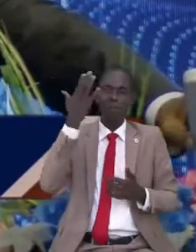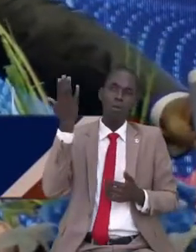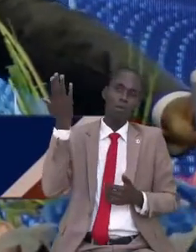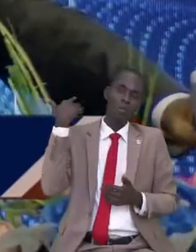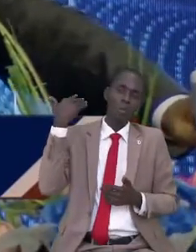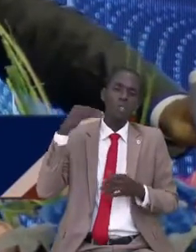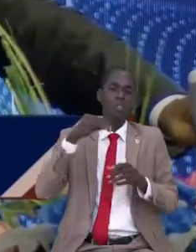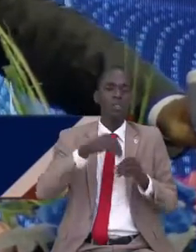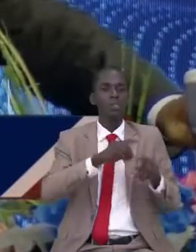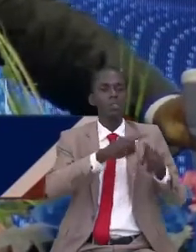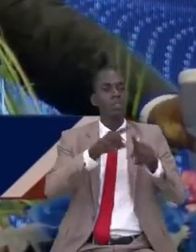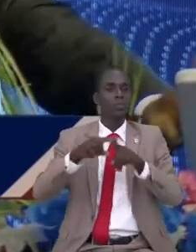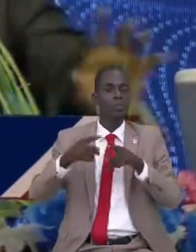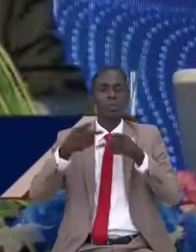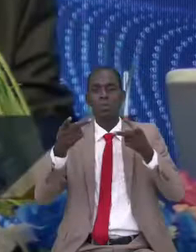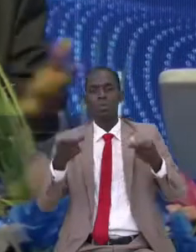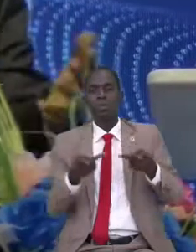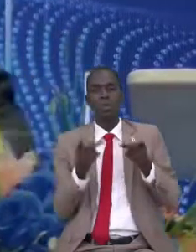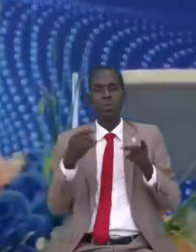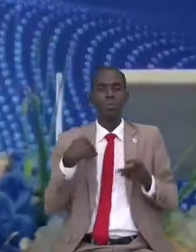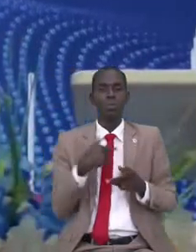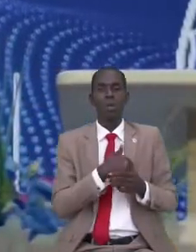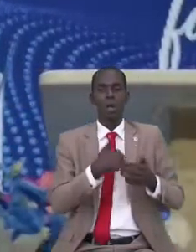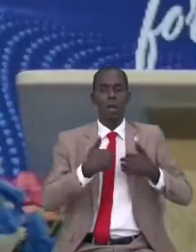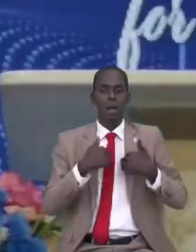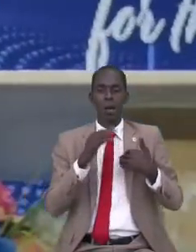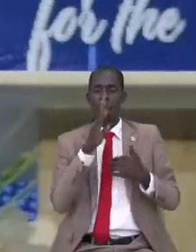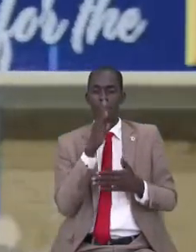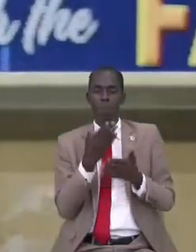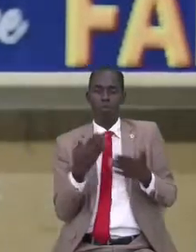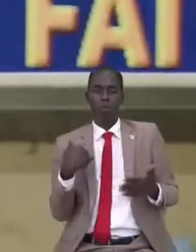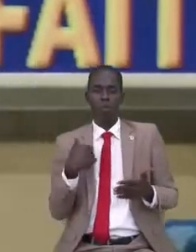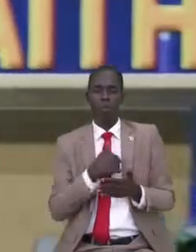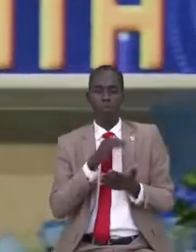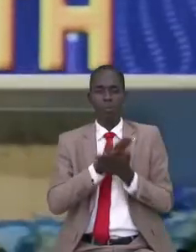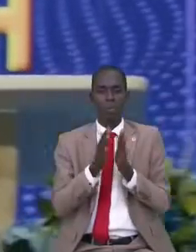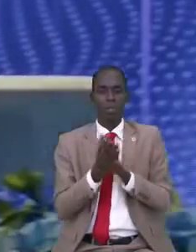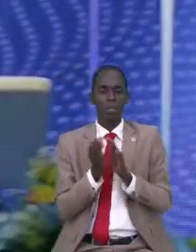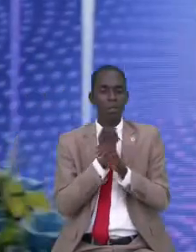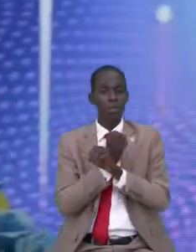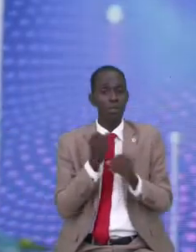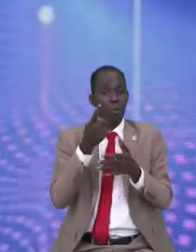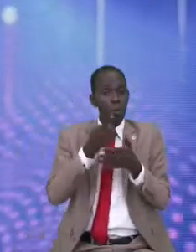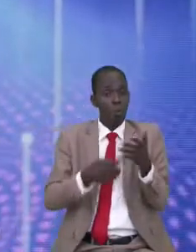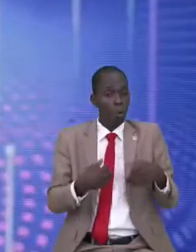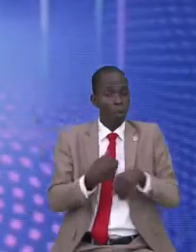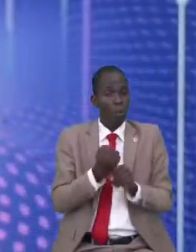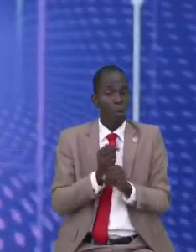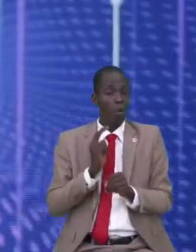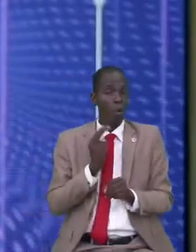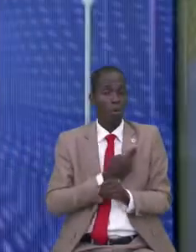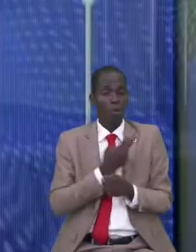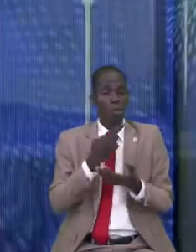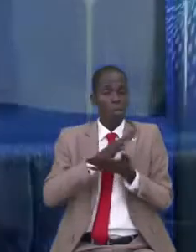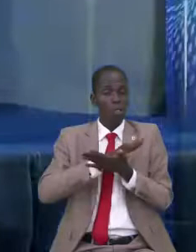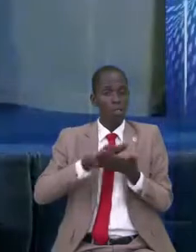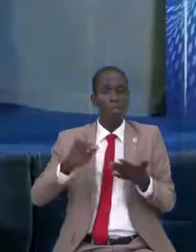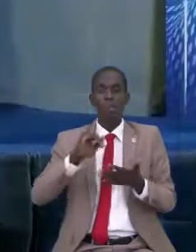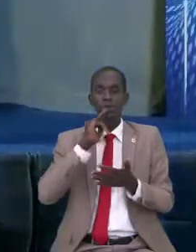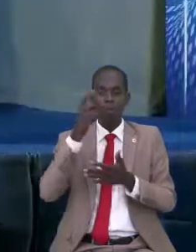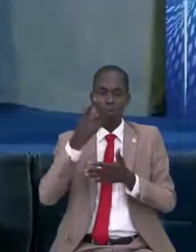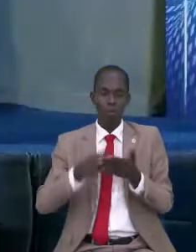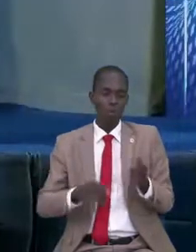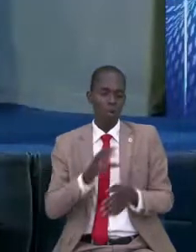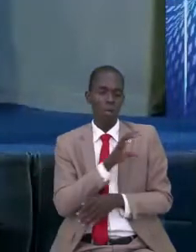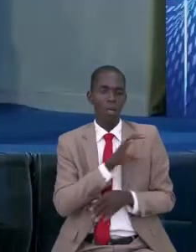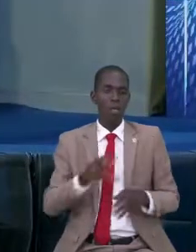those assemblies we've been before we got saved. What makes us righteous is what Christ has done